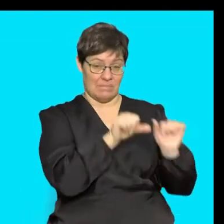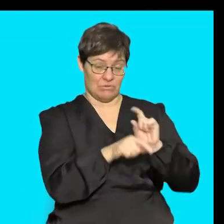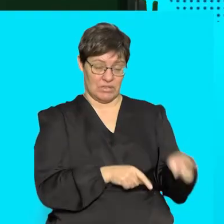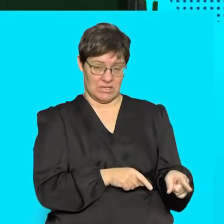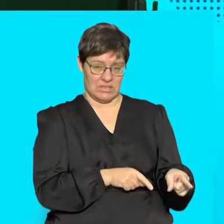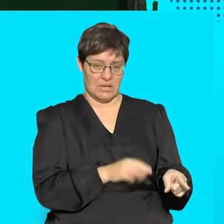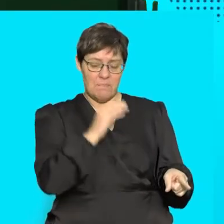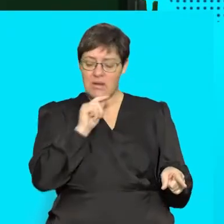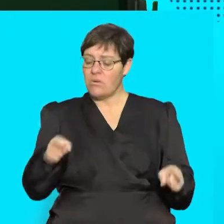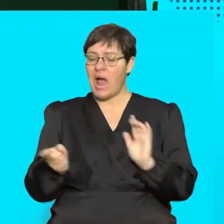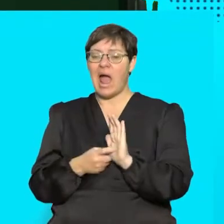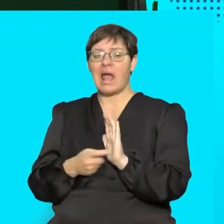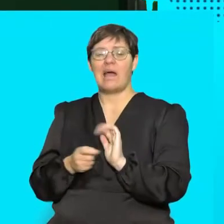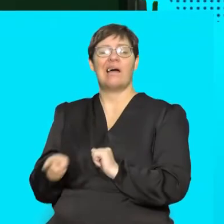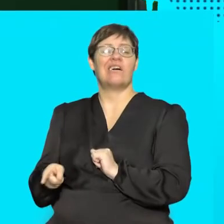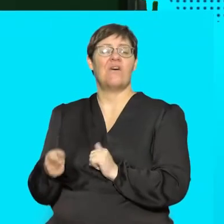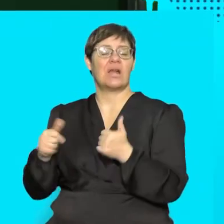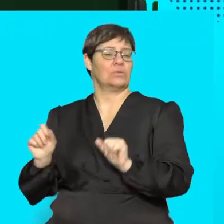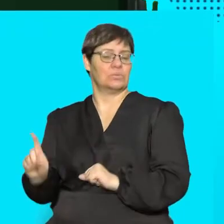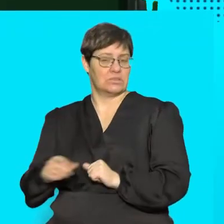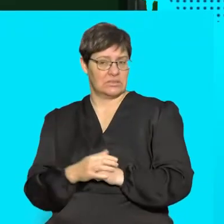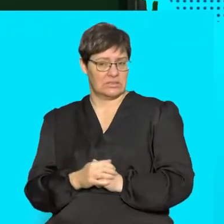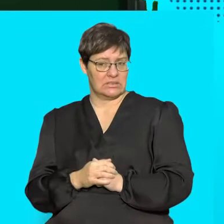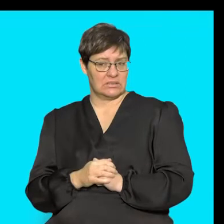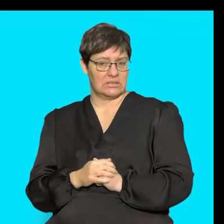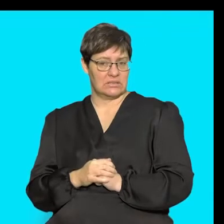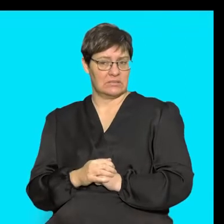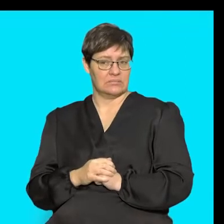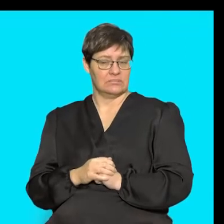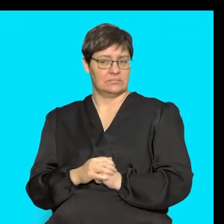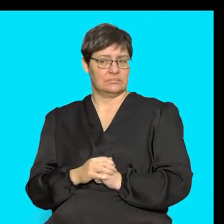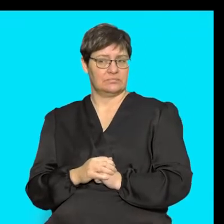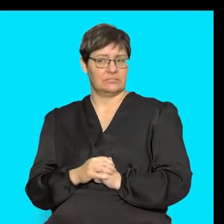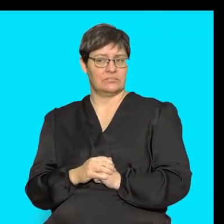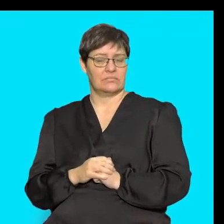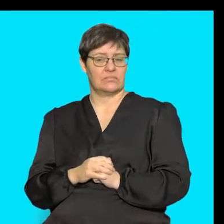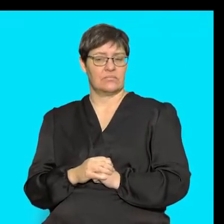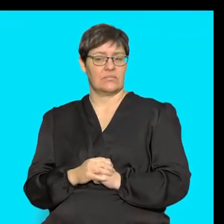chemistry. What is the accounting mark? If